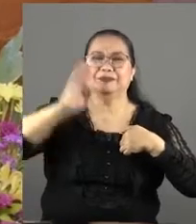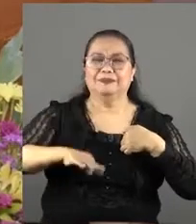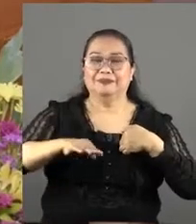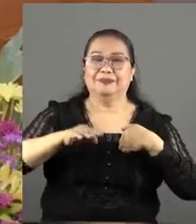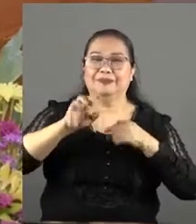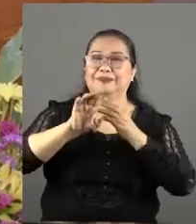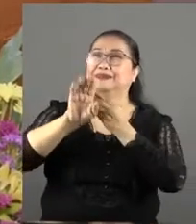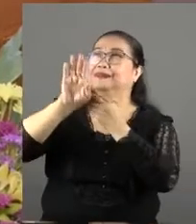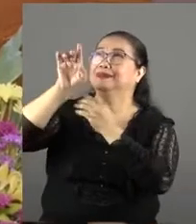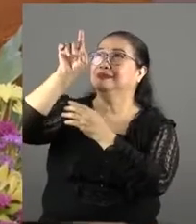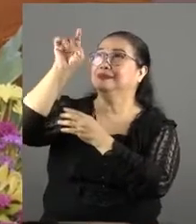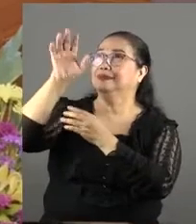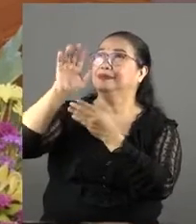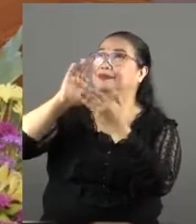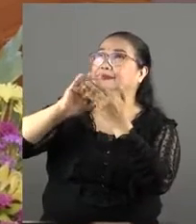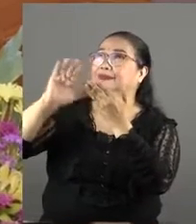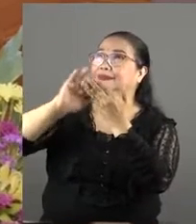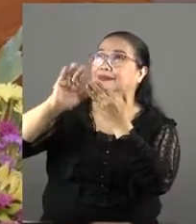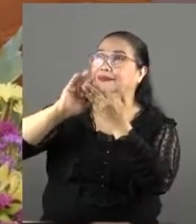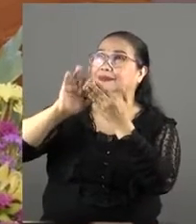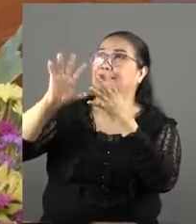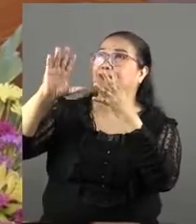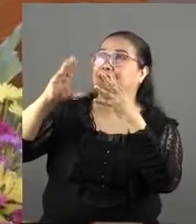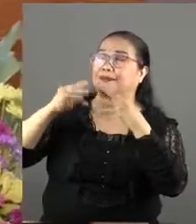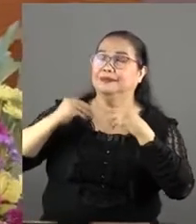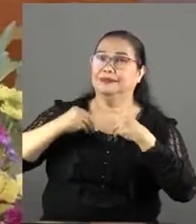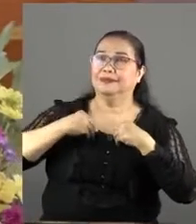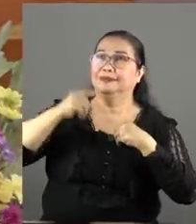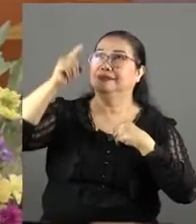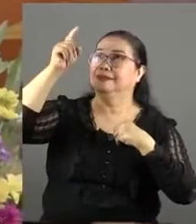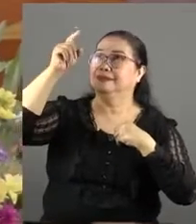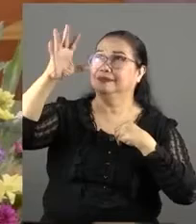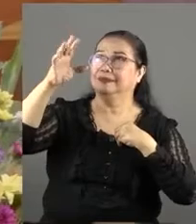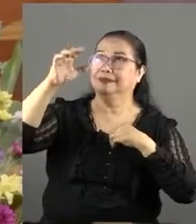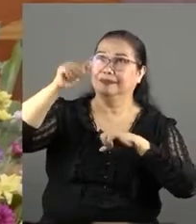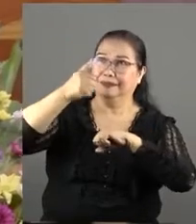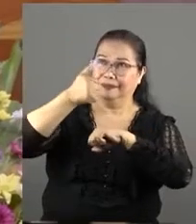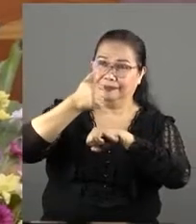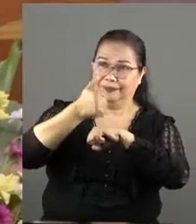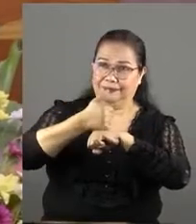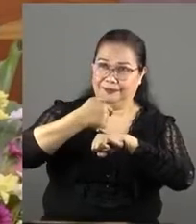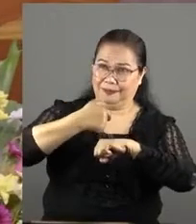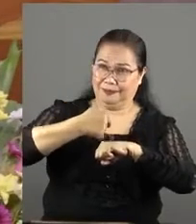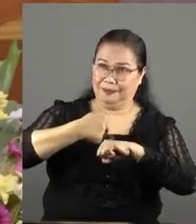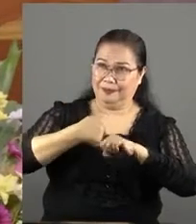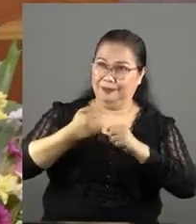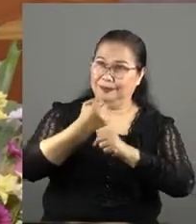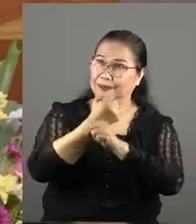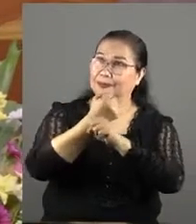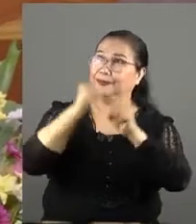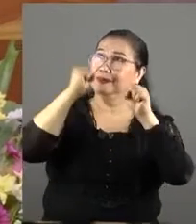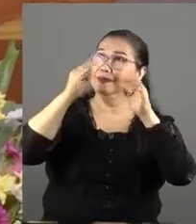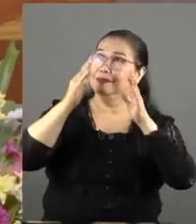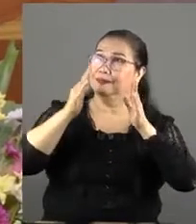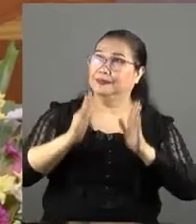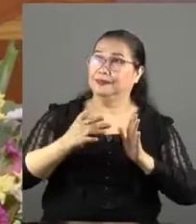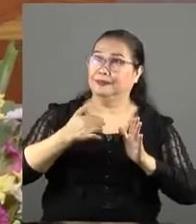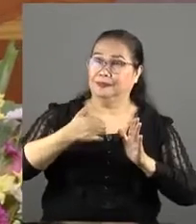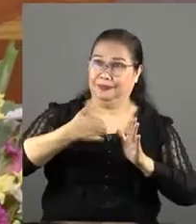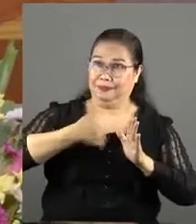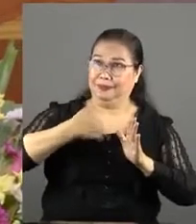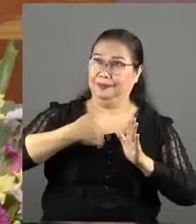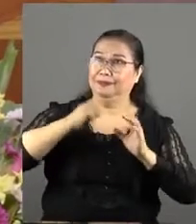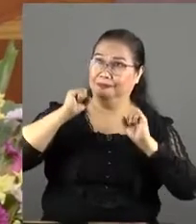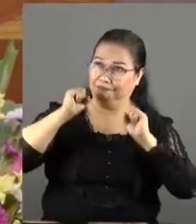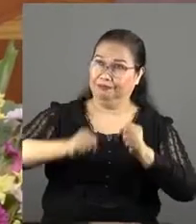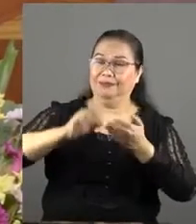of forgiveness. And I receive you as God's appointed mediator and savior that I might be